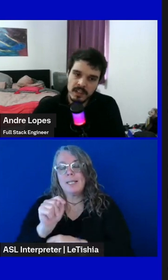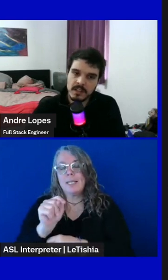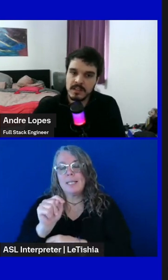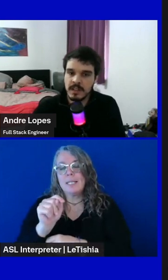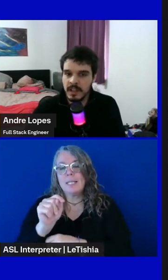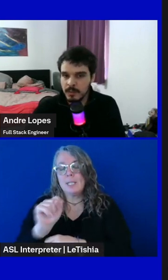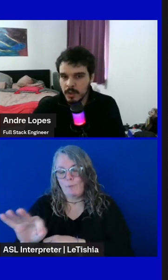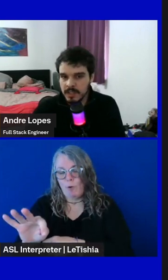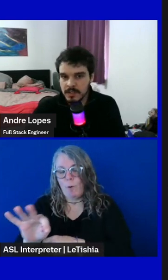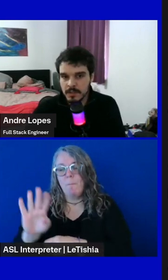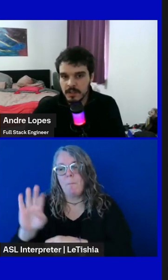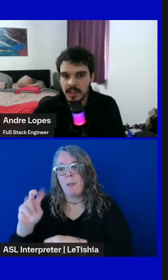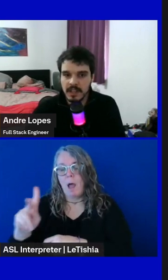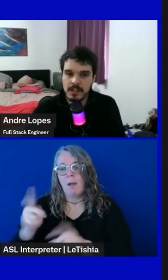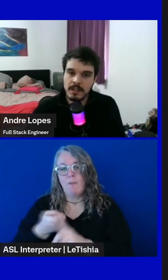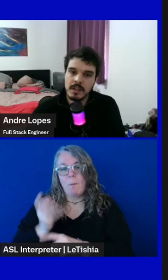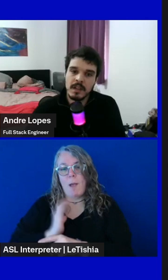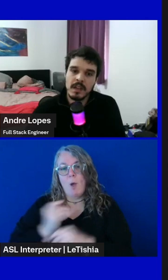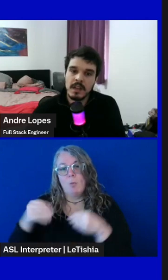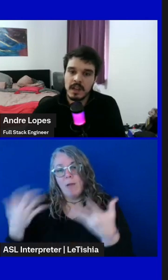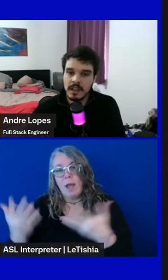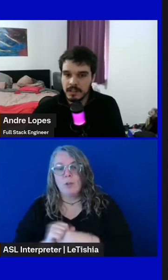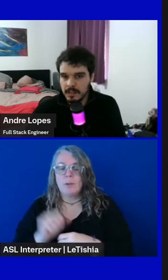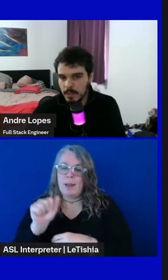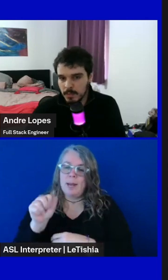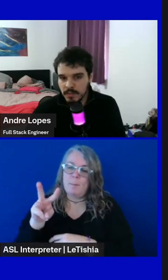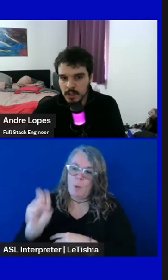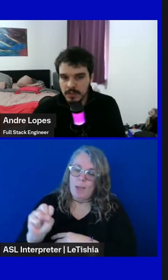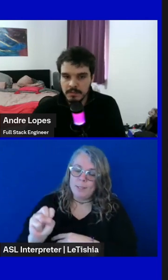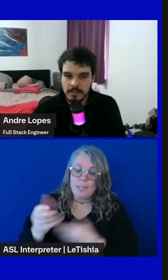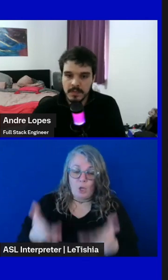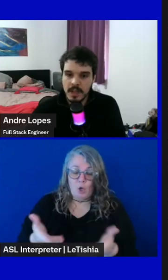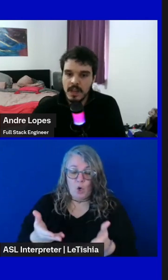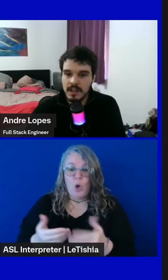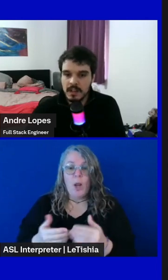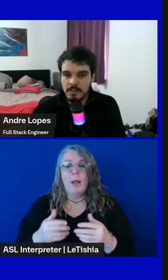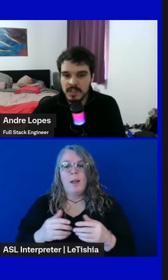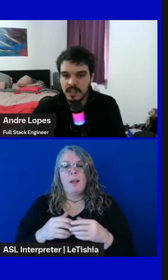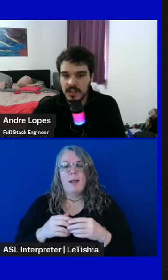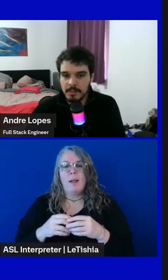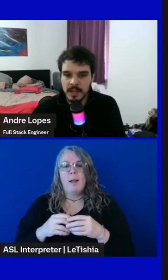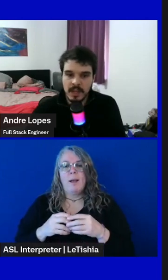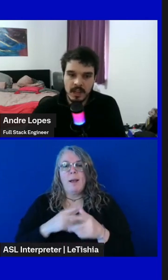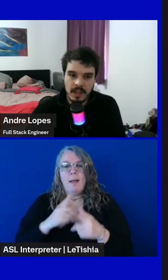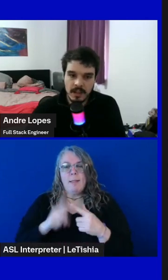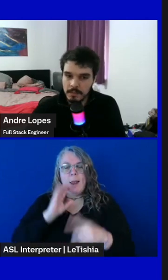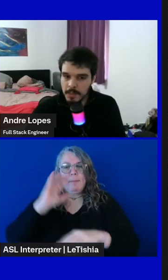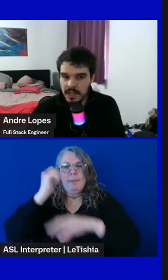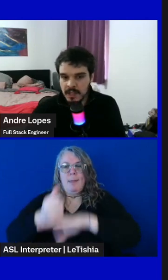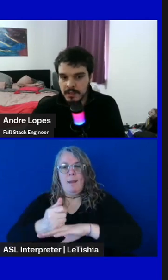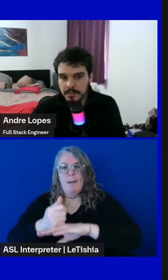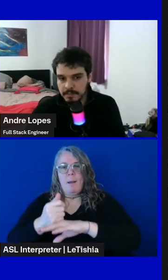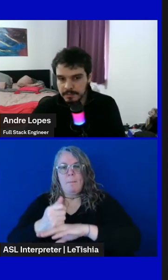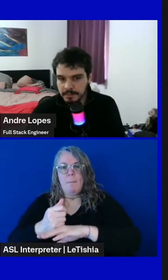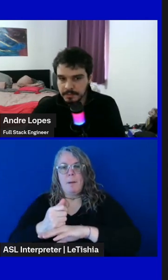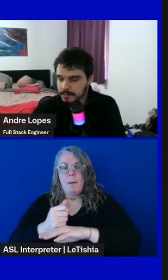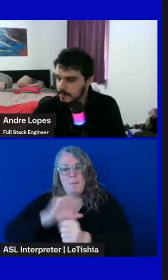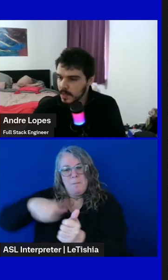required providers, AWS, getting here, and the minimum version. And here I'm setting up a